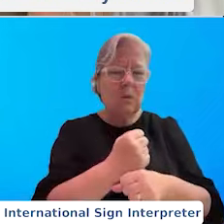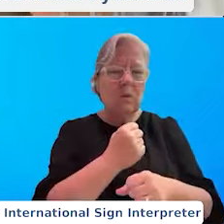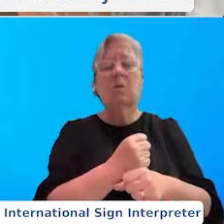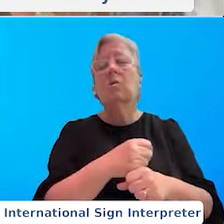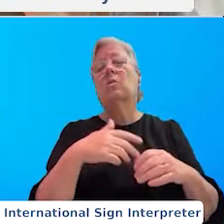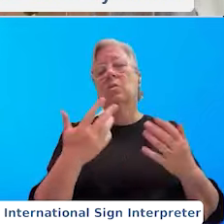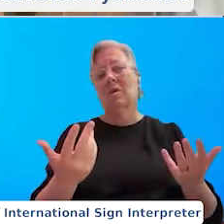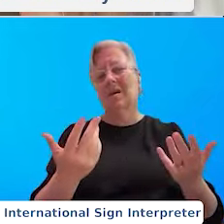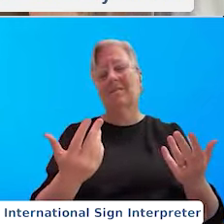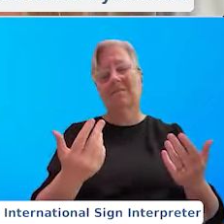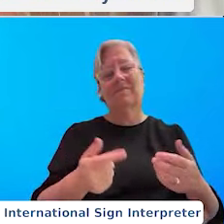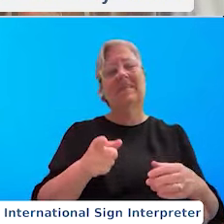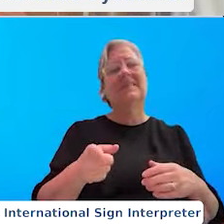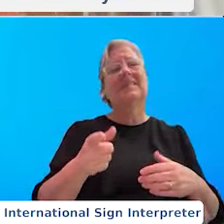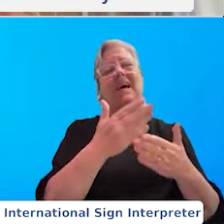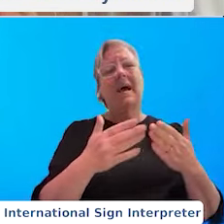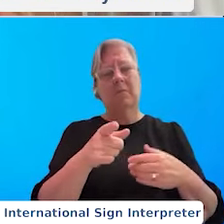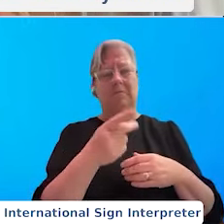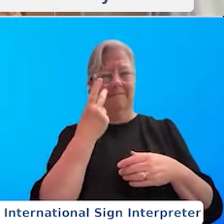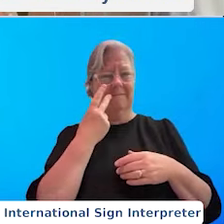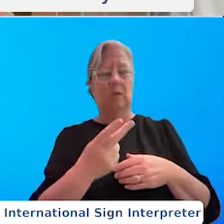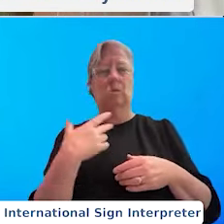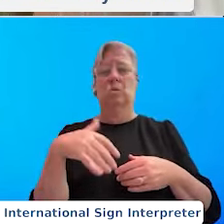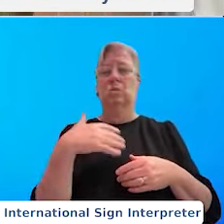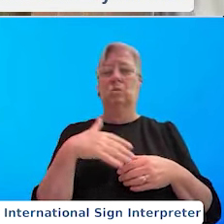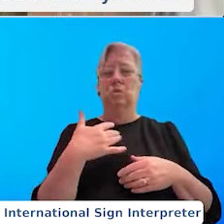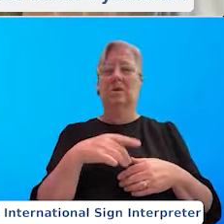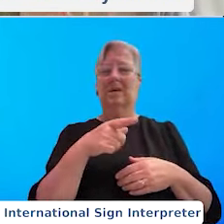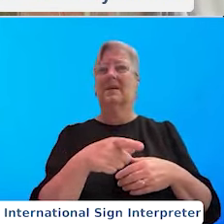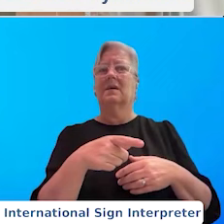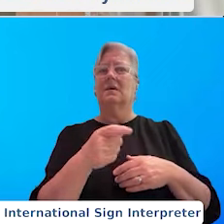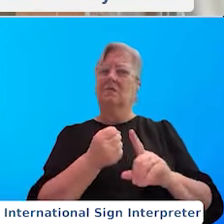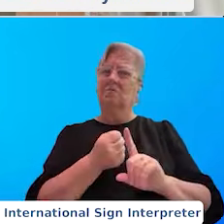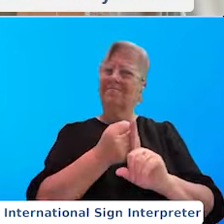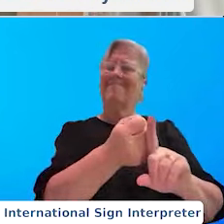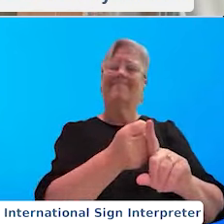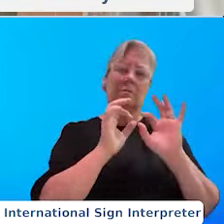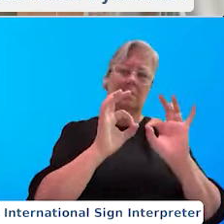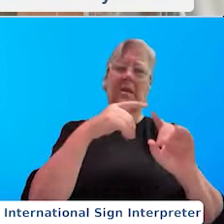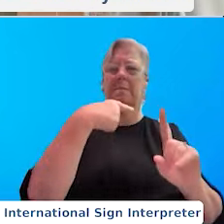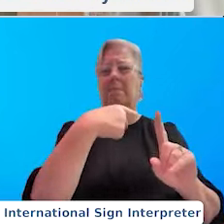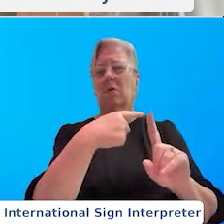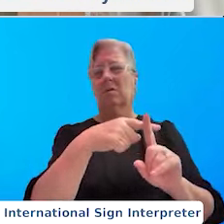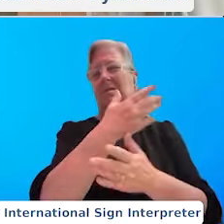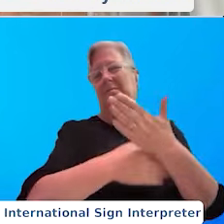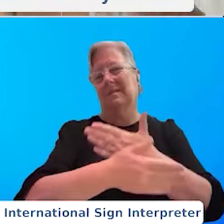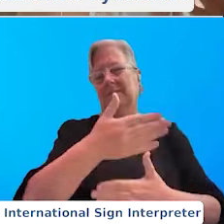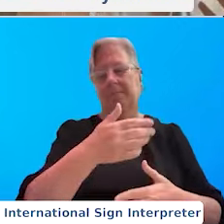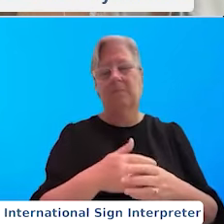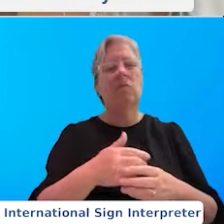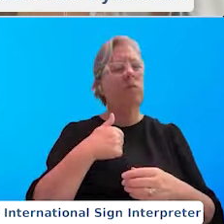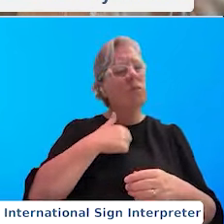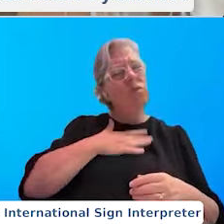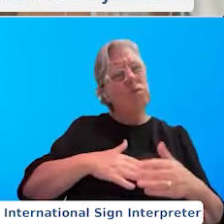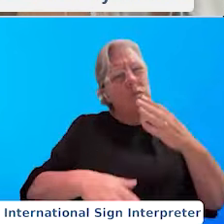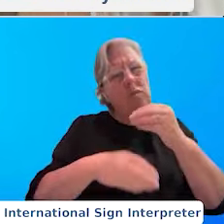Whereas those countries at about 0.5% of GDP in terms of expenditure, I think we can consider some of those countries with higher levels